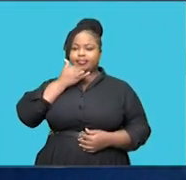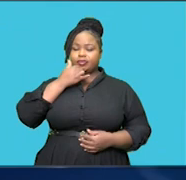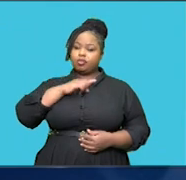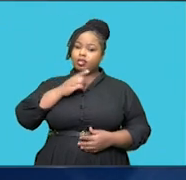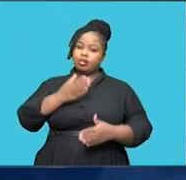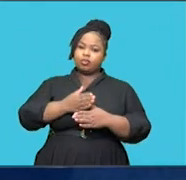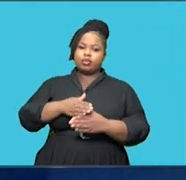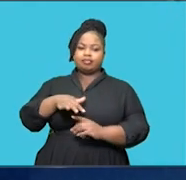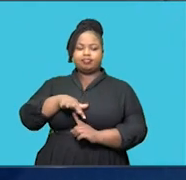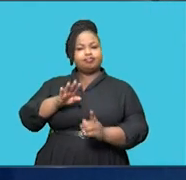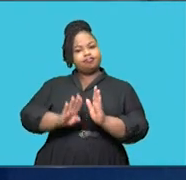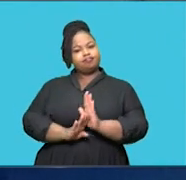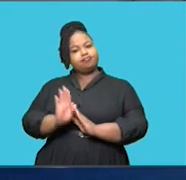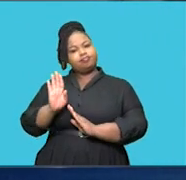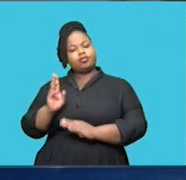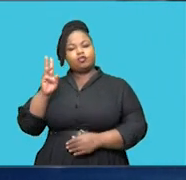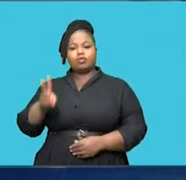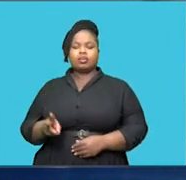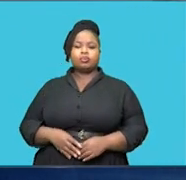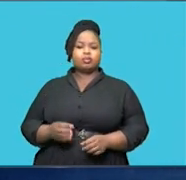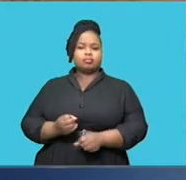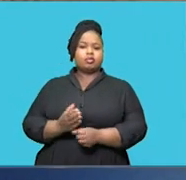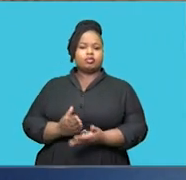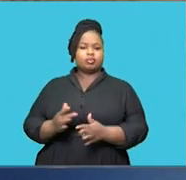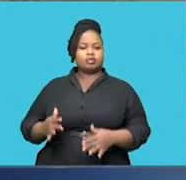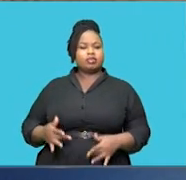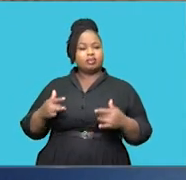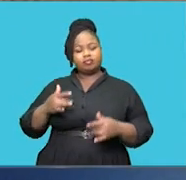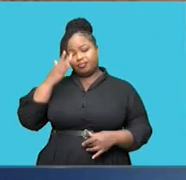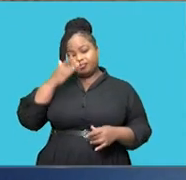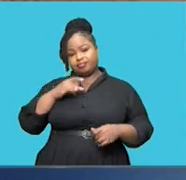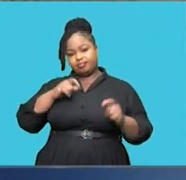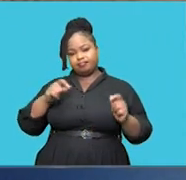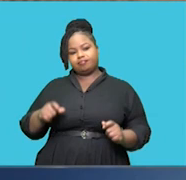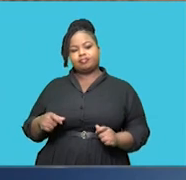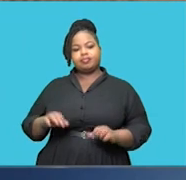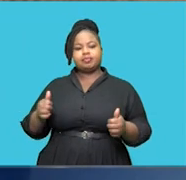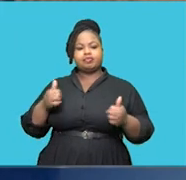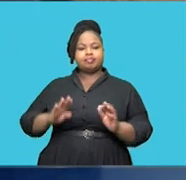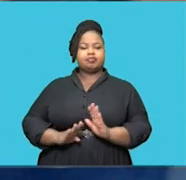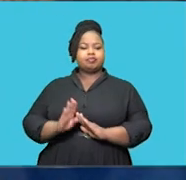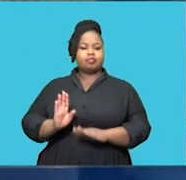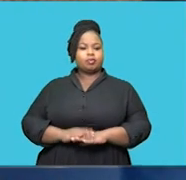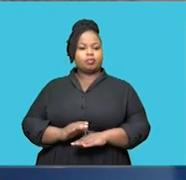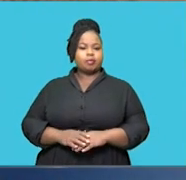working conditions and this will make sure that the lives of patients are greatly increased